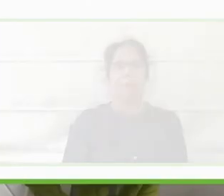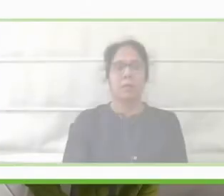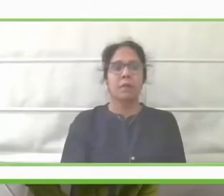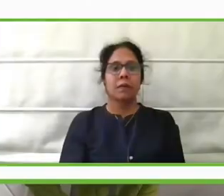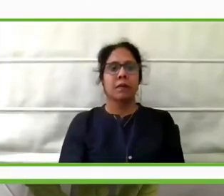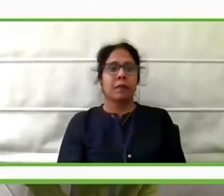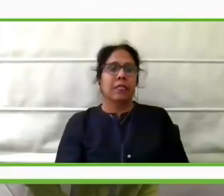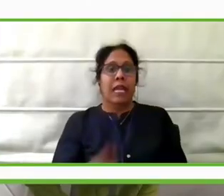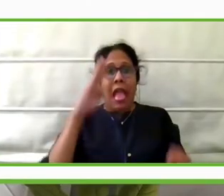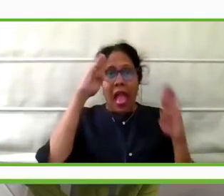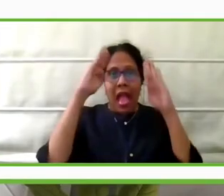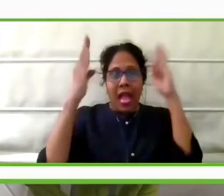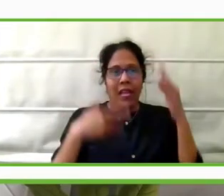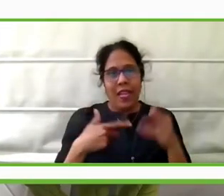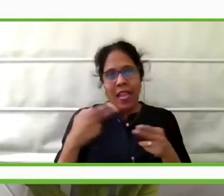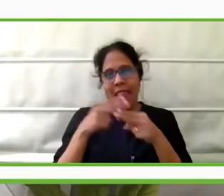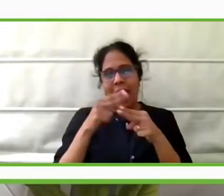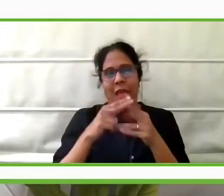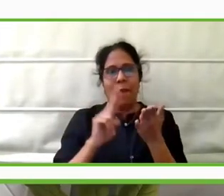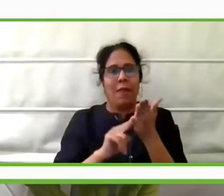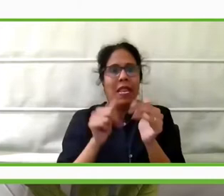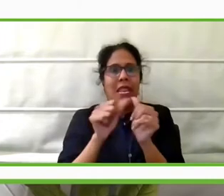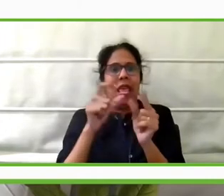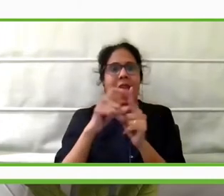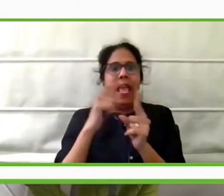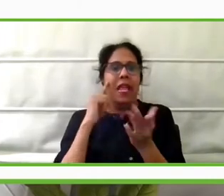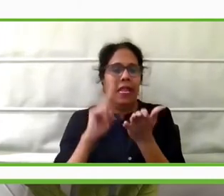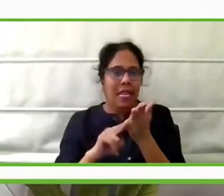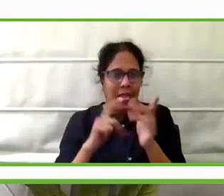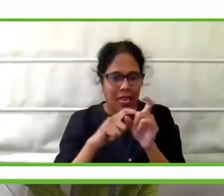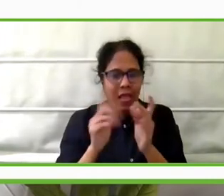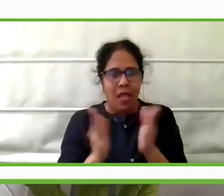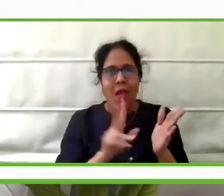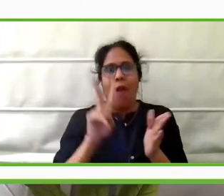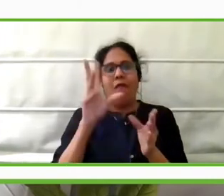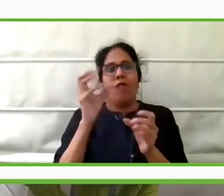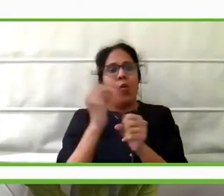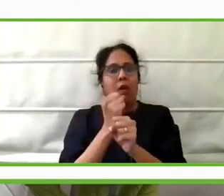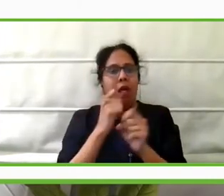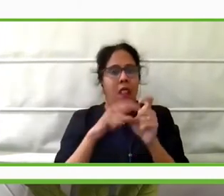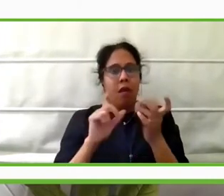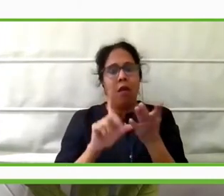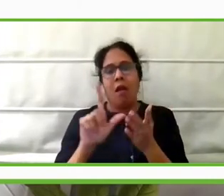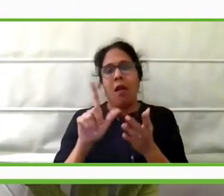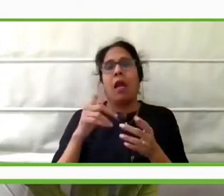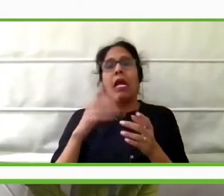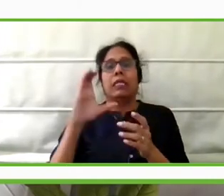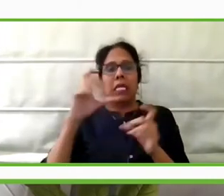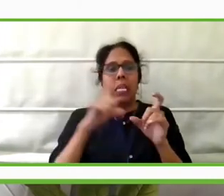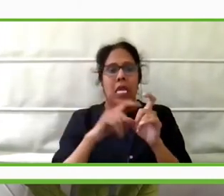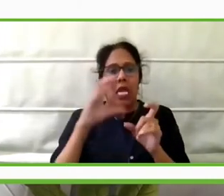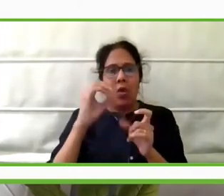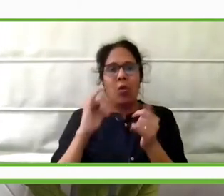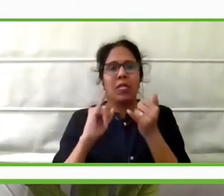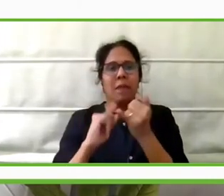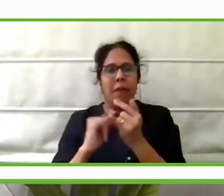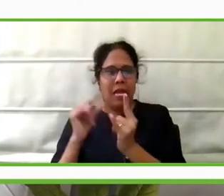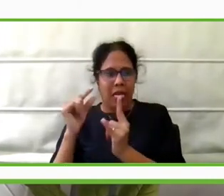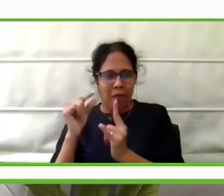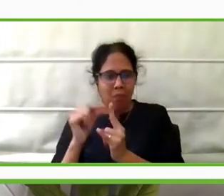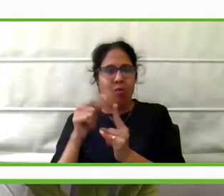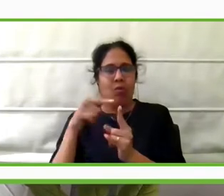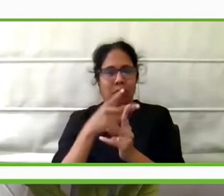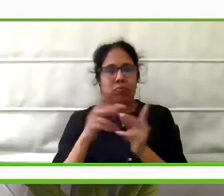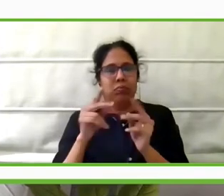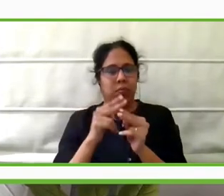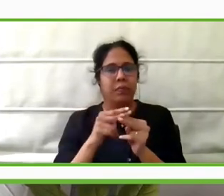Hi, I'm Nadine Vogel. I'm CEO of Springboard Global Enterprises. Springboard works with corporations all around